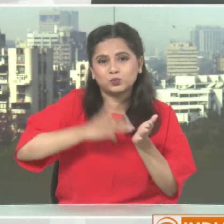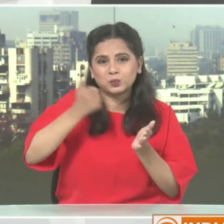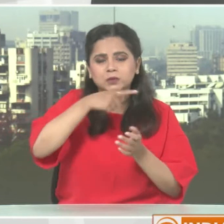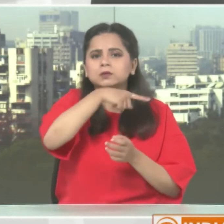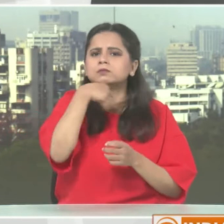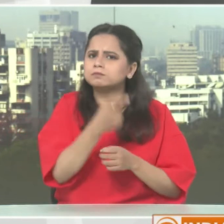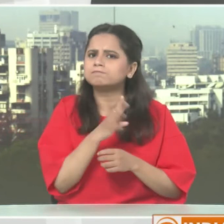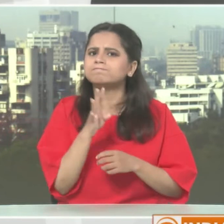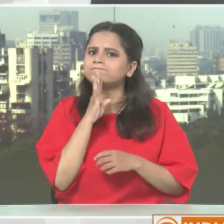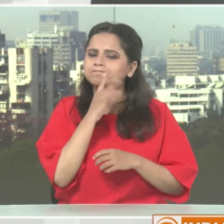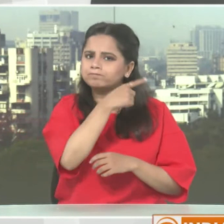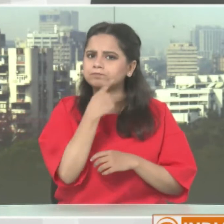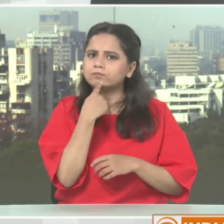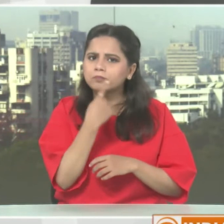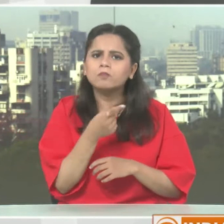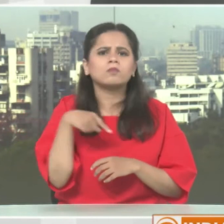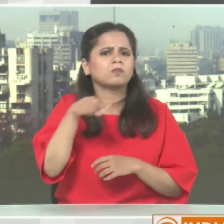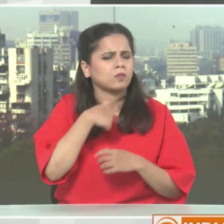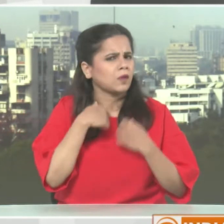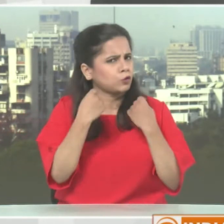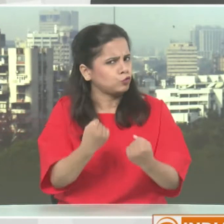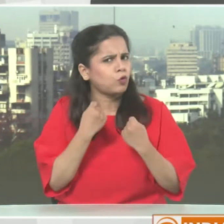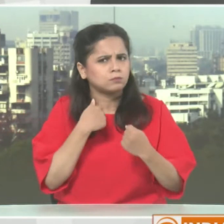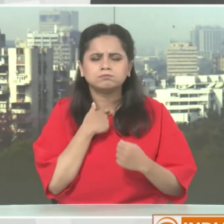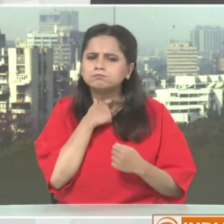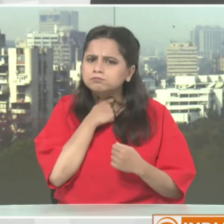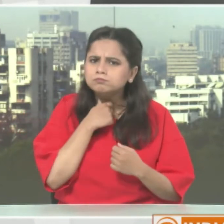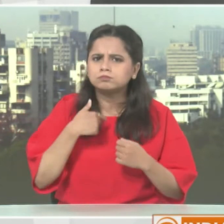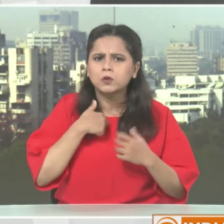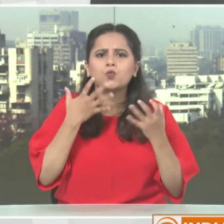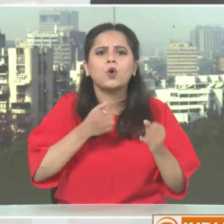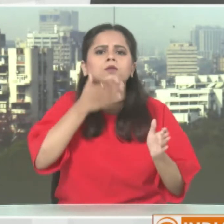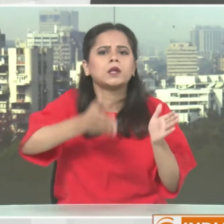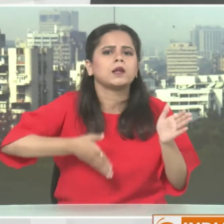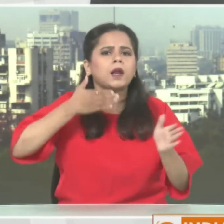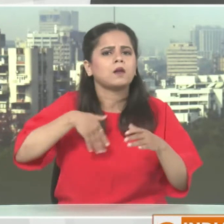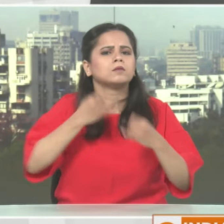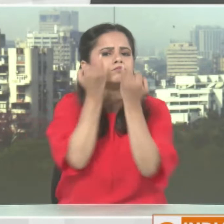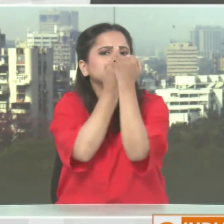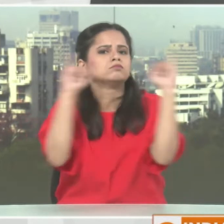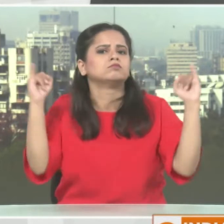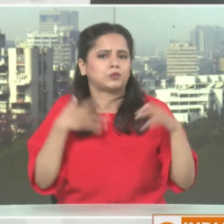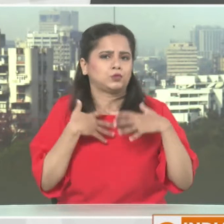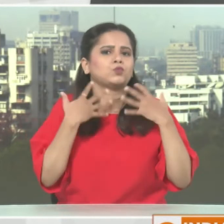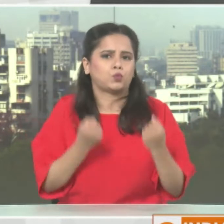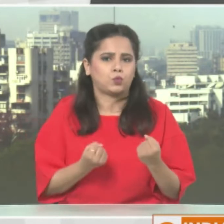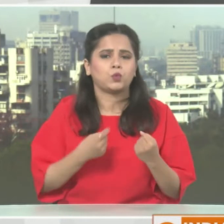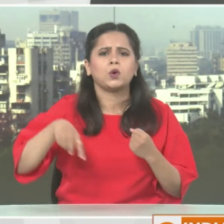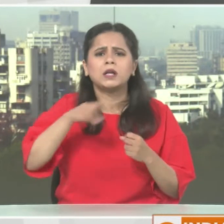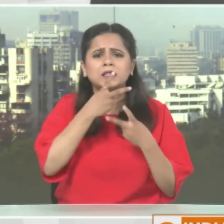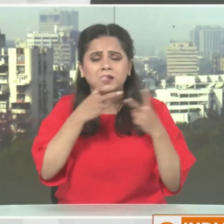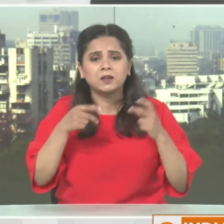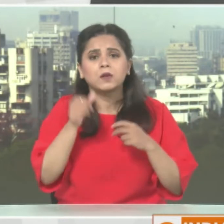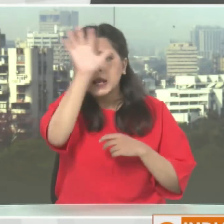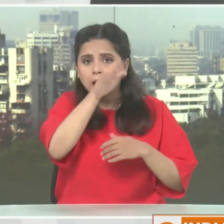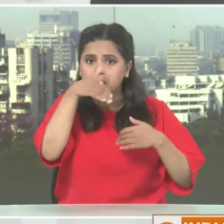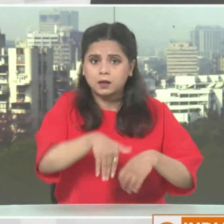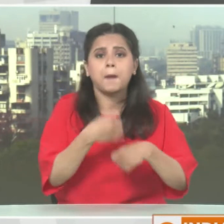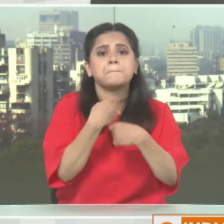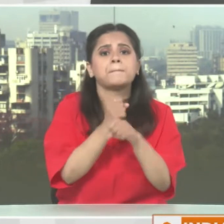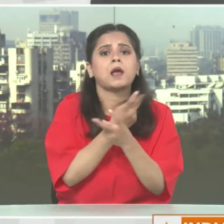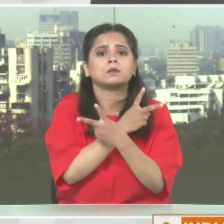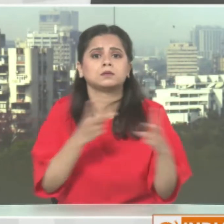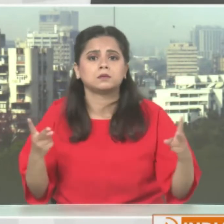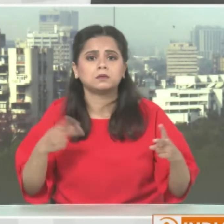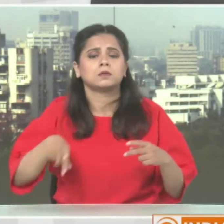the occasion, the minister said that he is strongly committed towards making railways Atmanirbhar in all the fields with Make in India initiatives